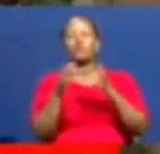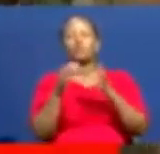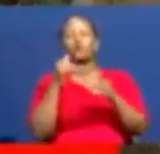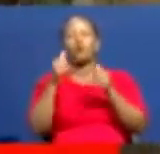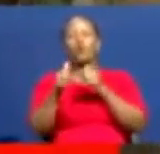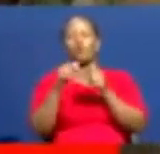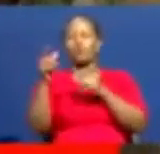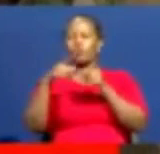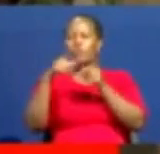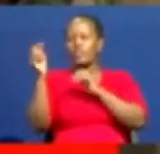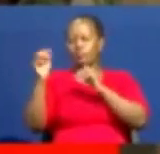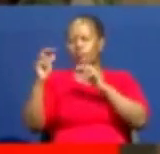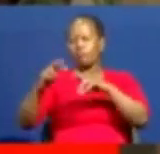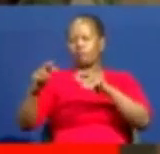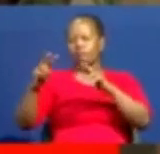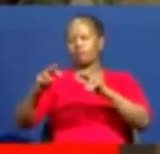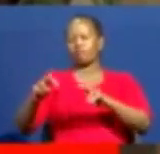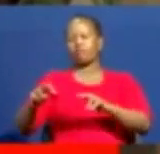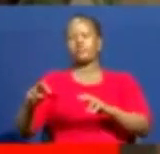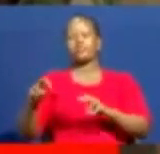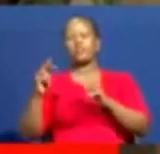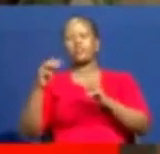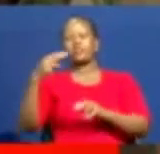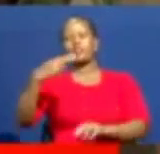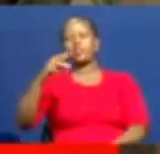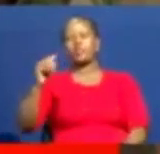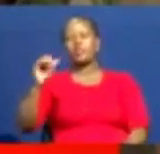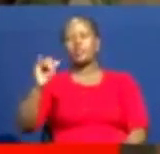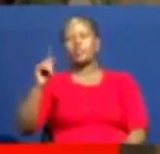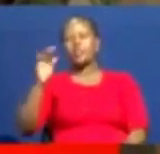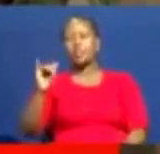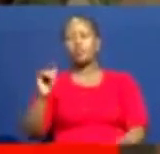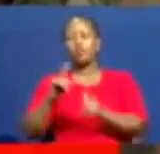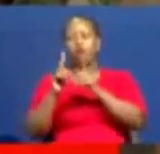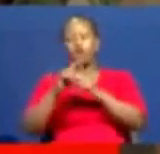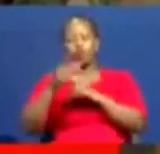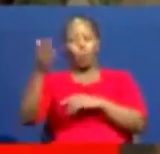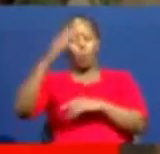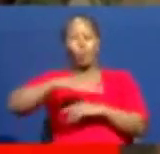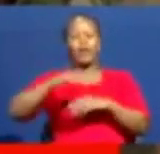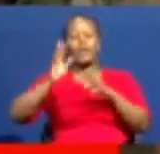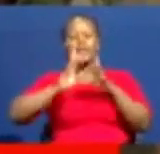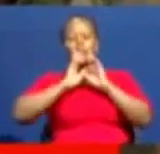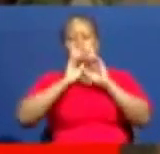fact find in Haiti. They came back with a report